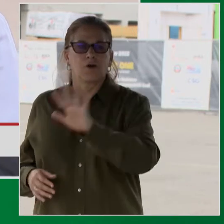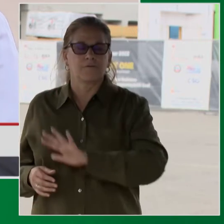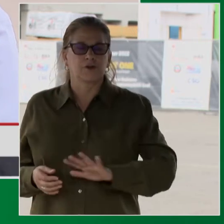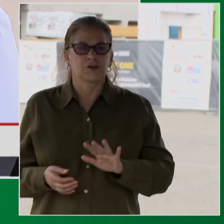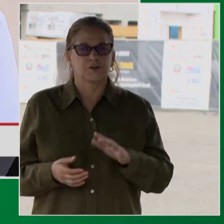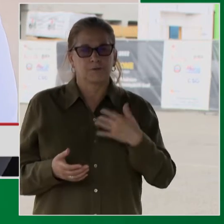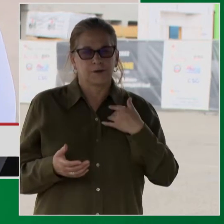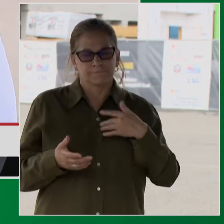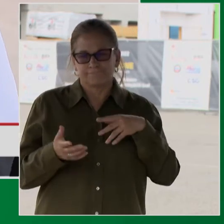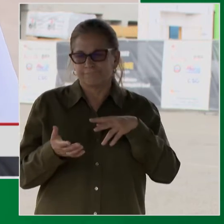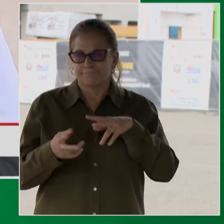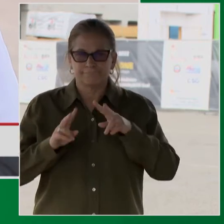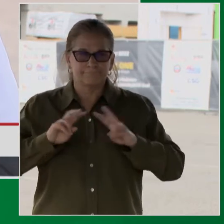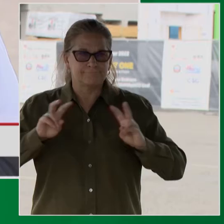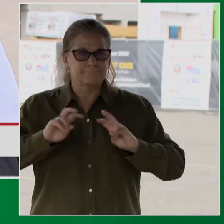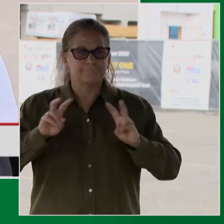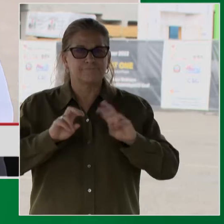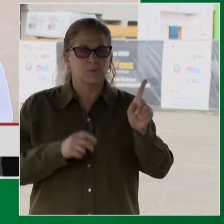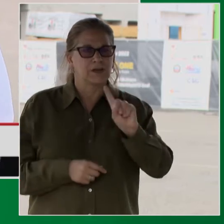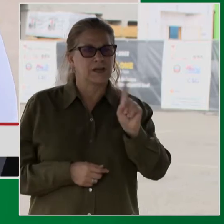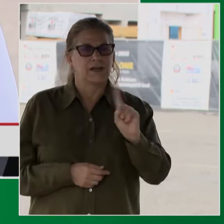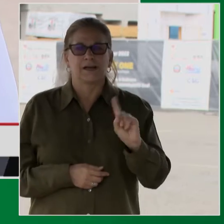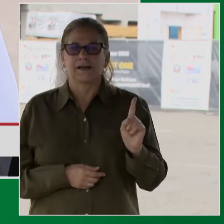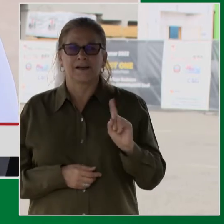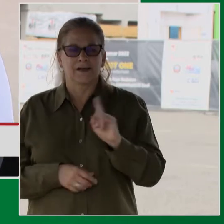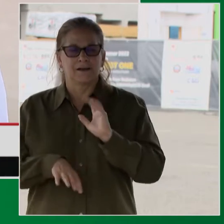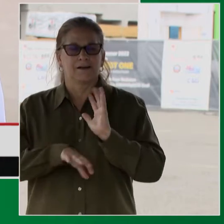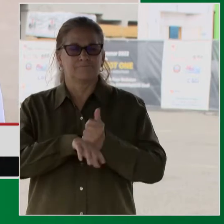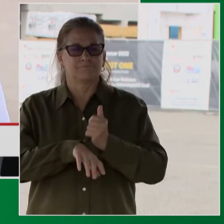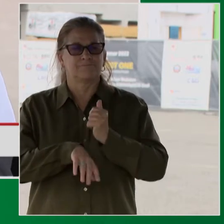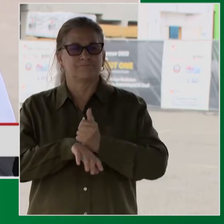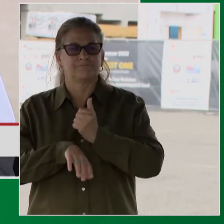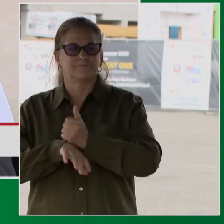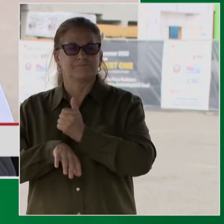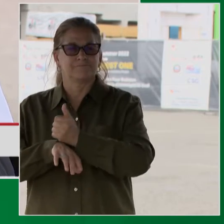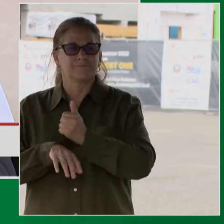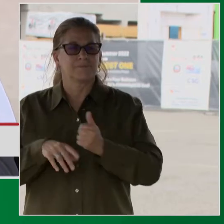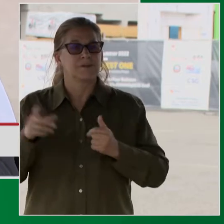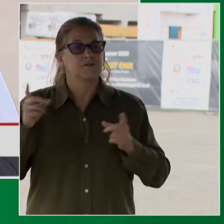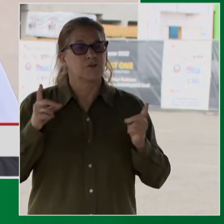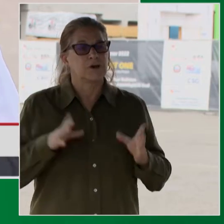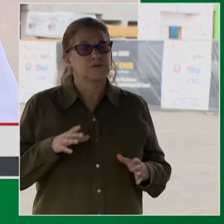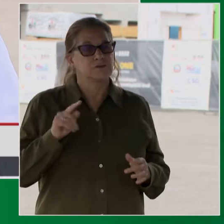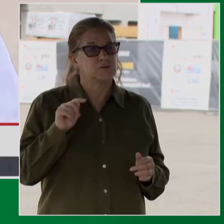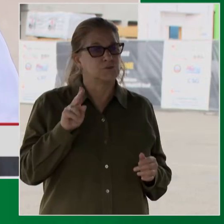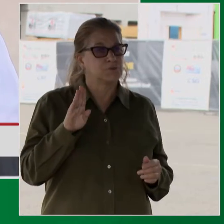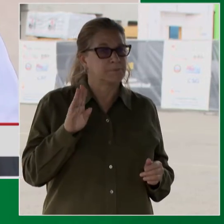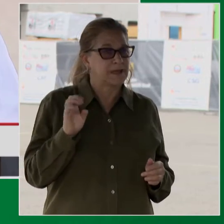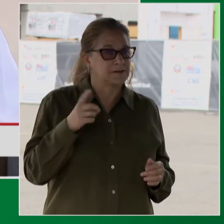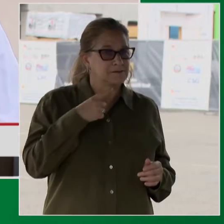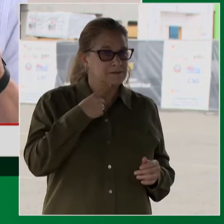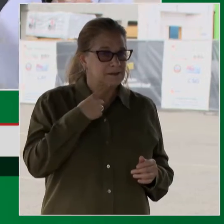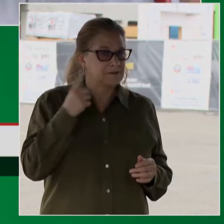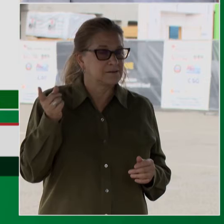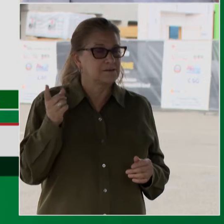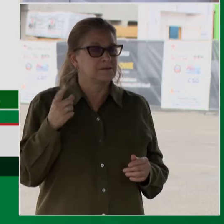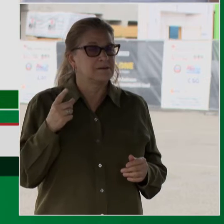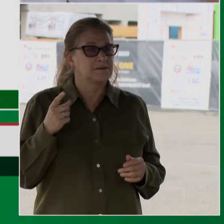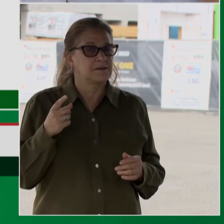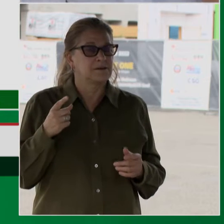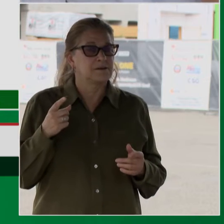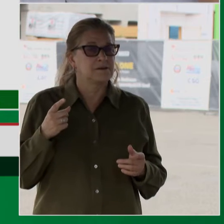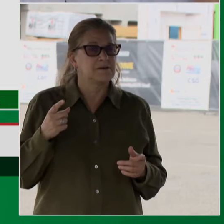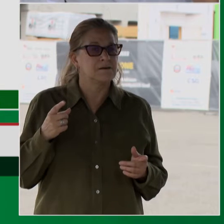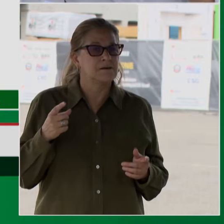to go into areas such as where Director Trupa was talking, Wisconsin Avenue, Connecticut Avenue, and really looking at the opportunities